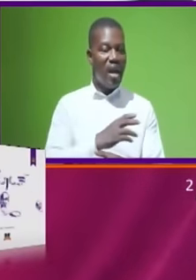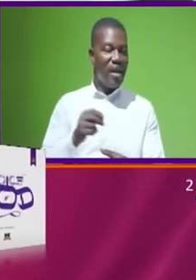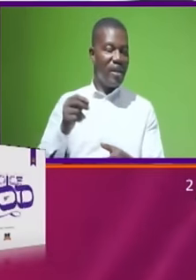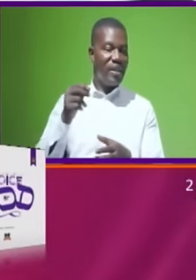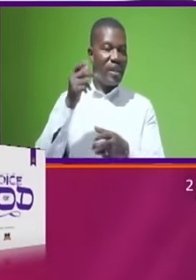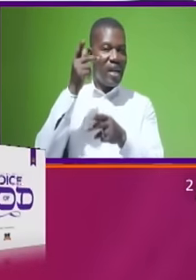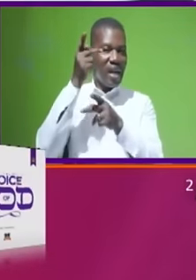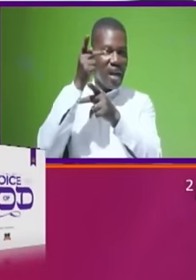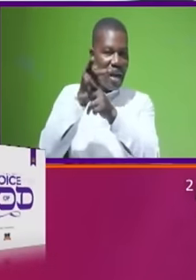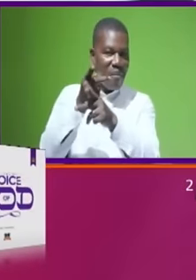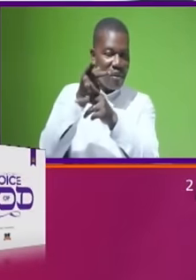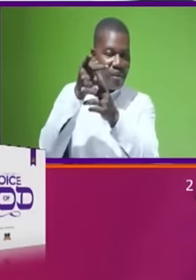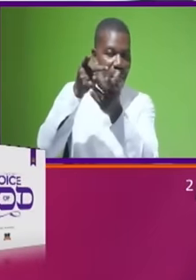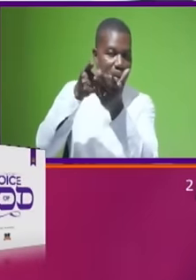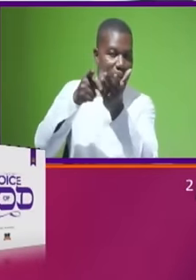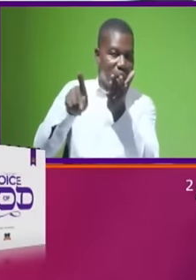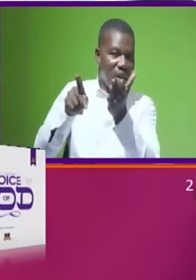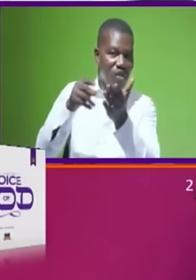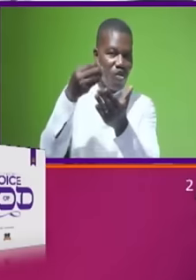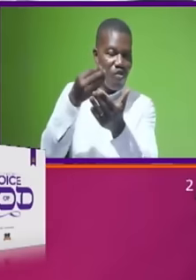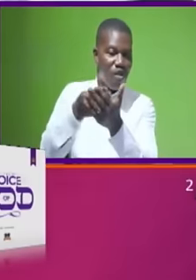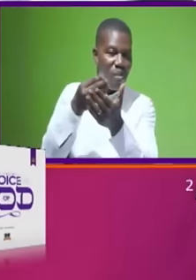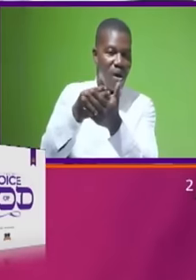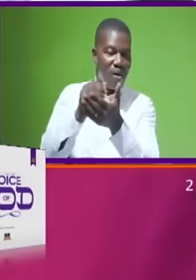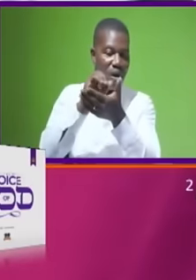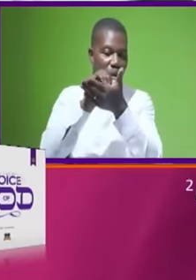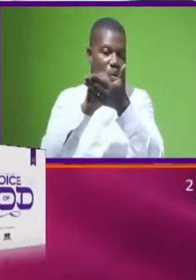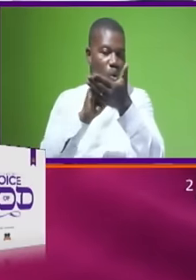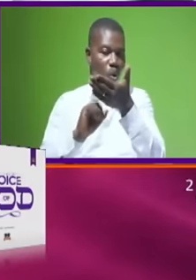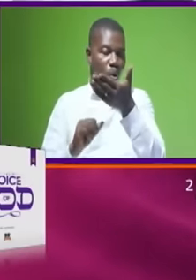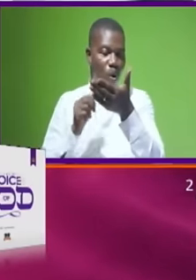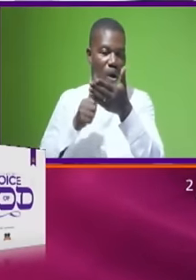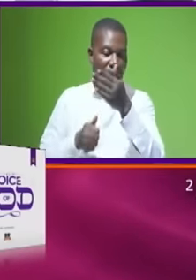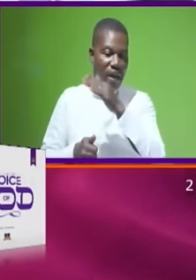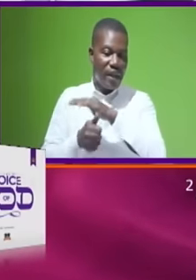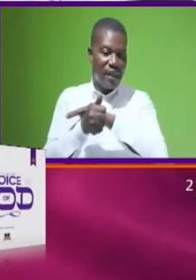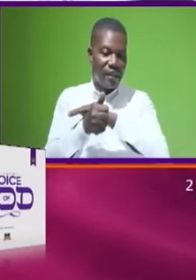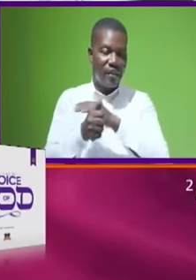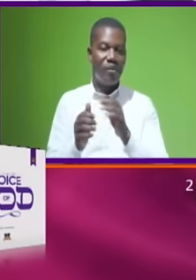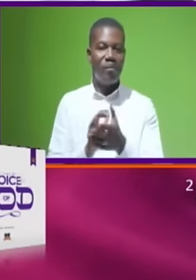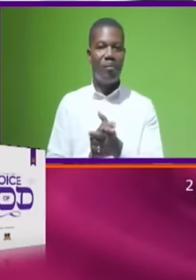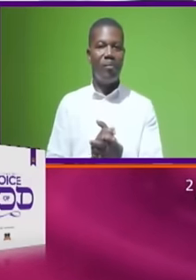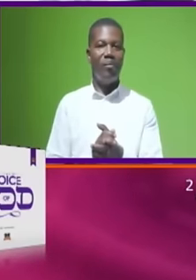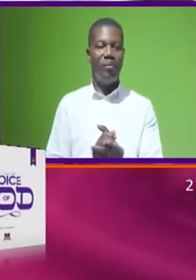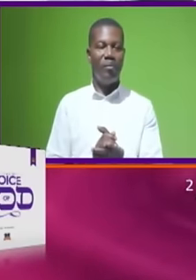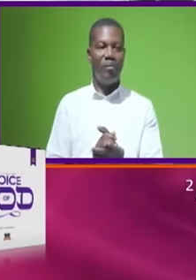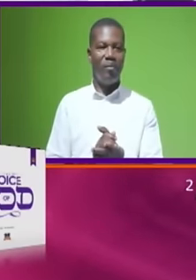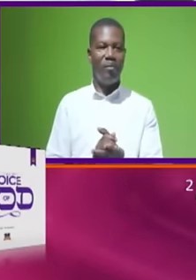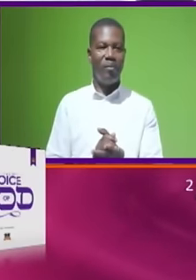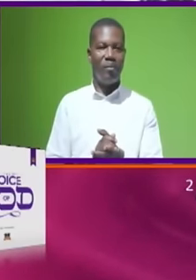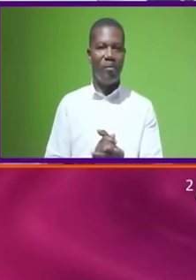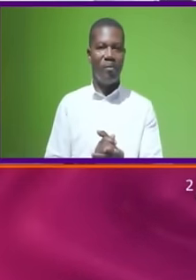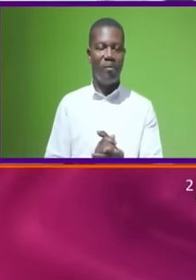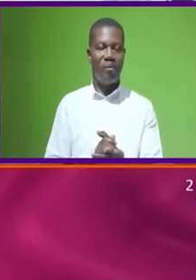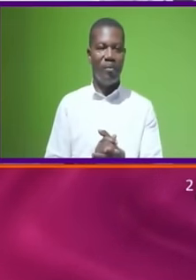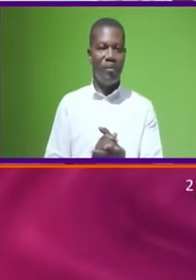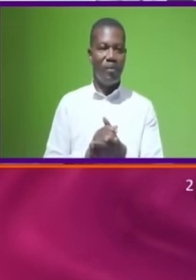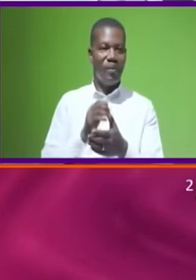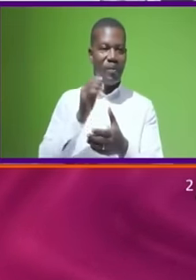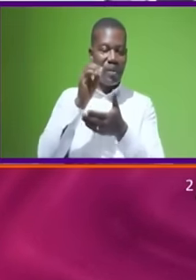And kept part. Of and kept back part of the price. And kept part of the